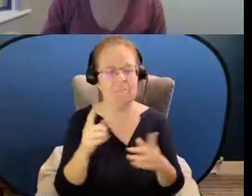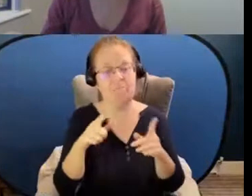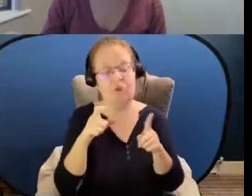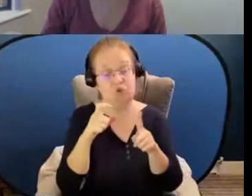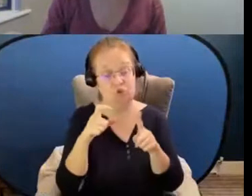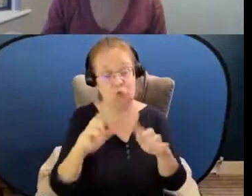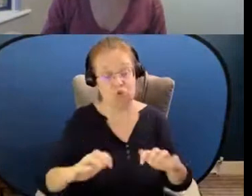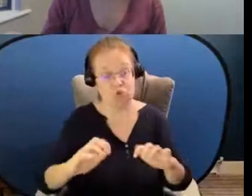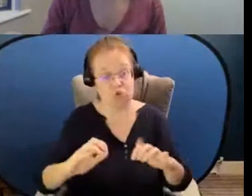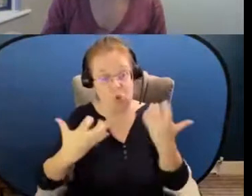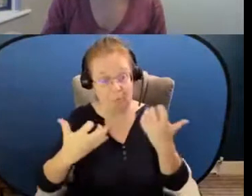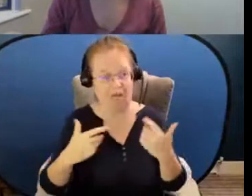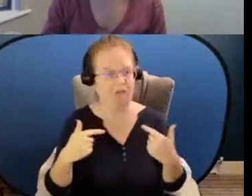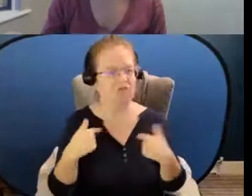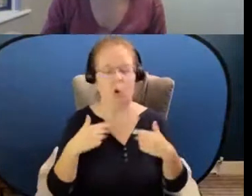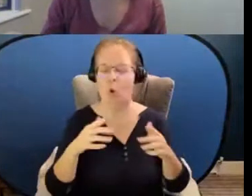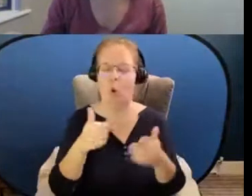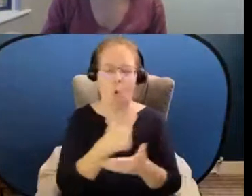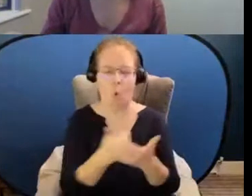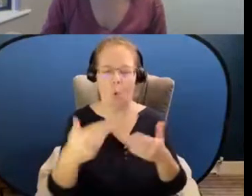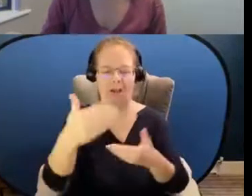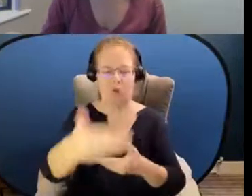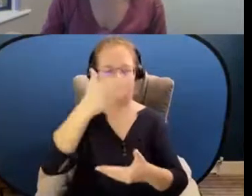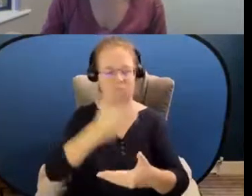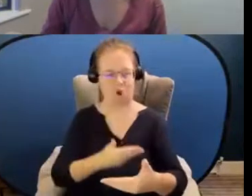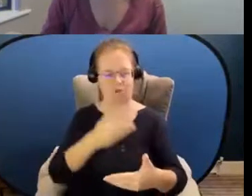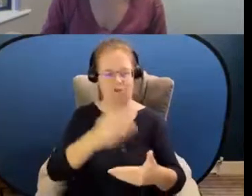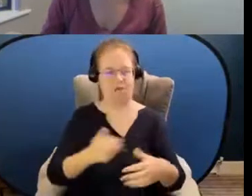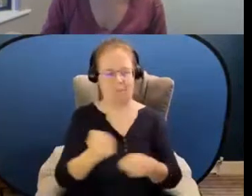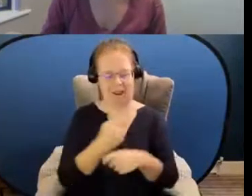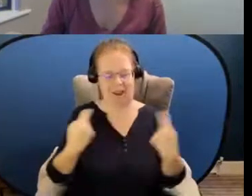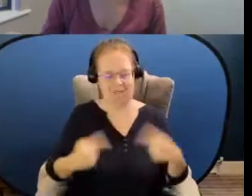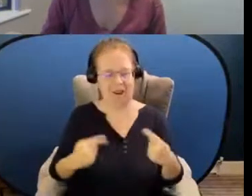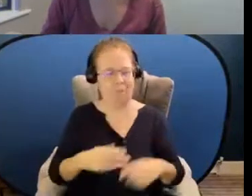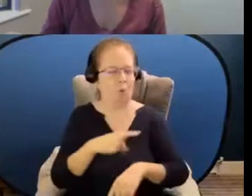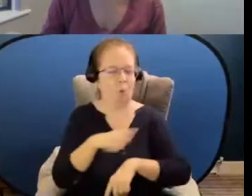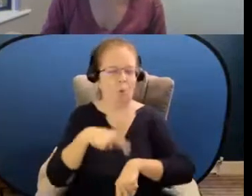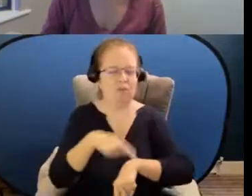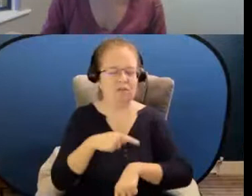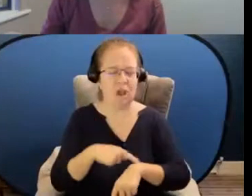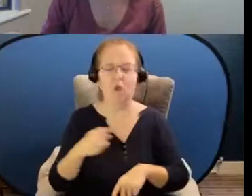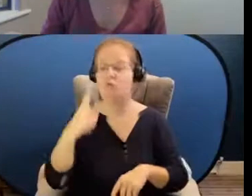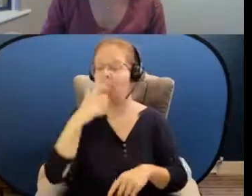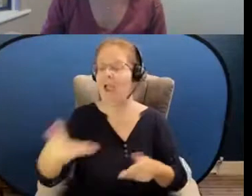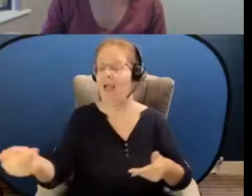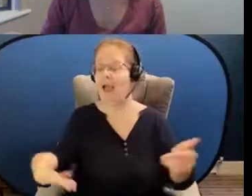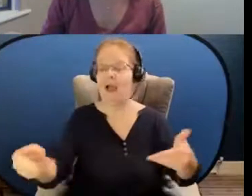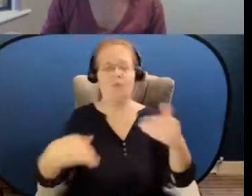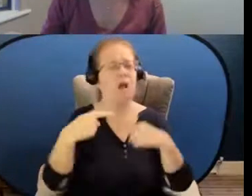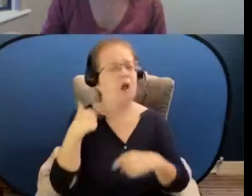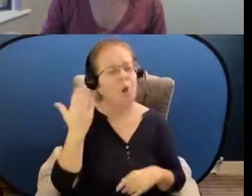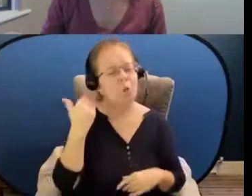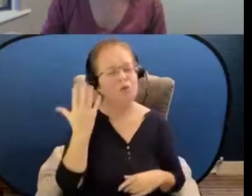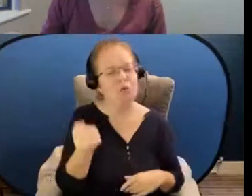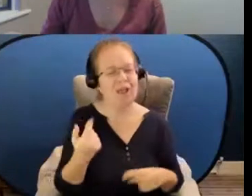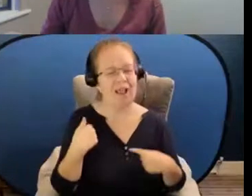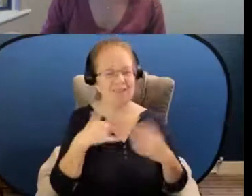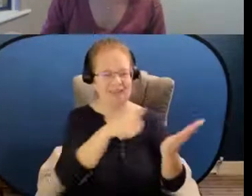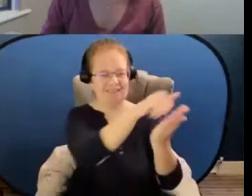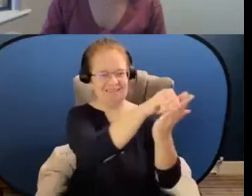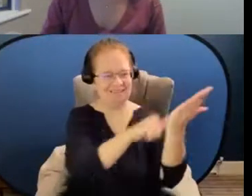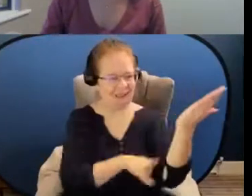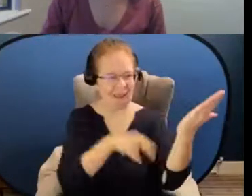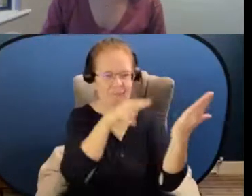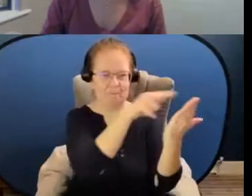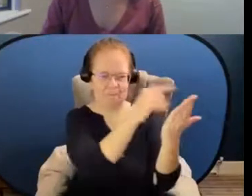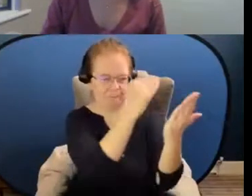it front and center available all the time. And then as you're adding in something, we used to have a document that it had all